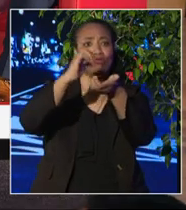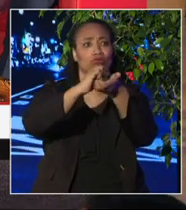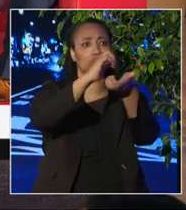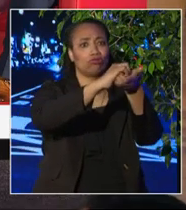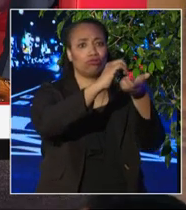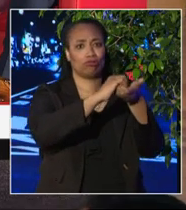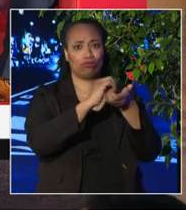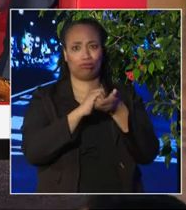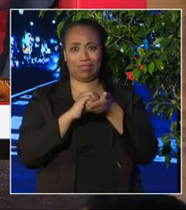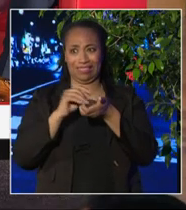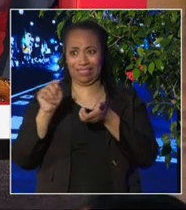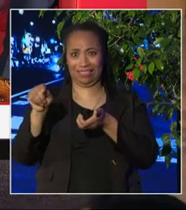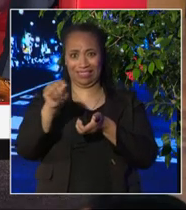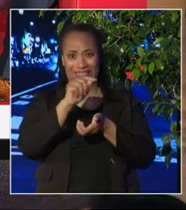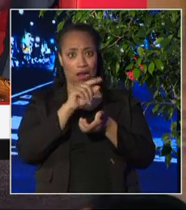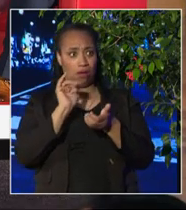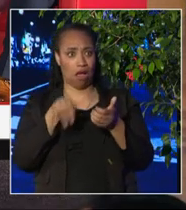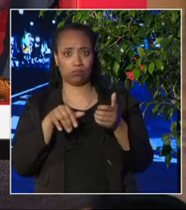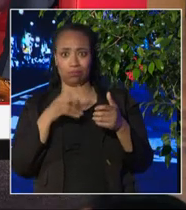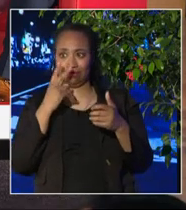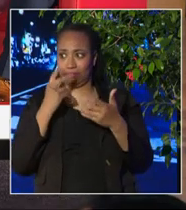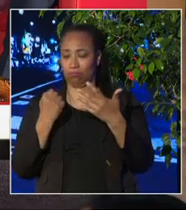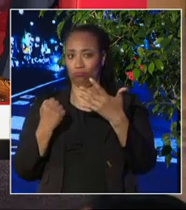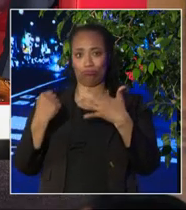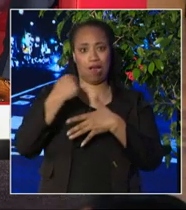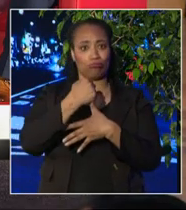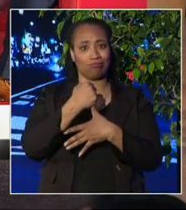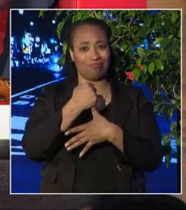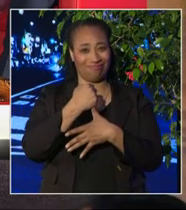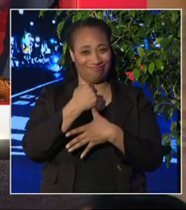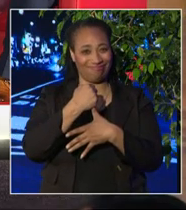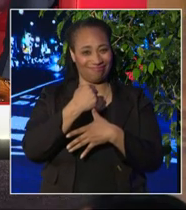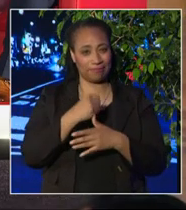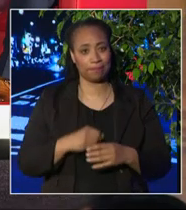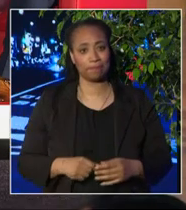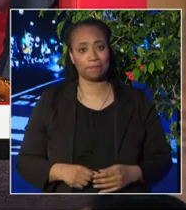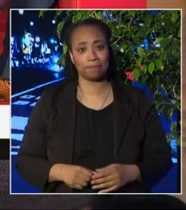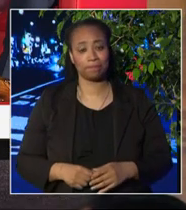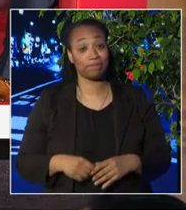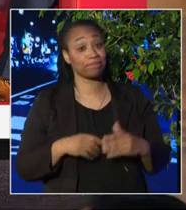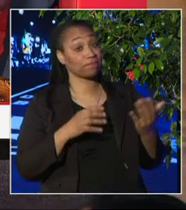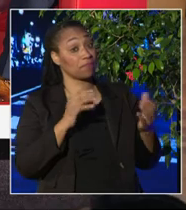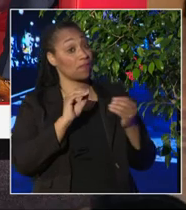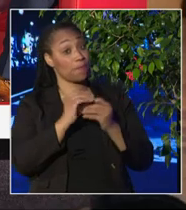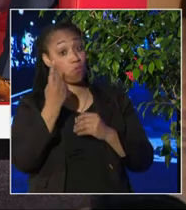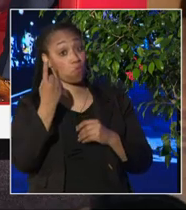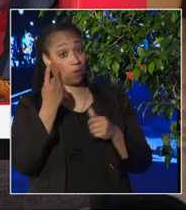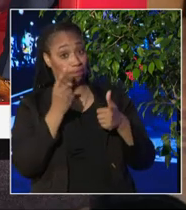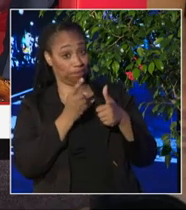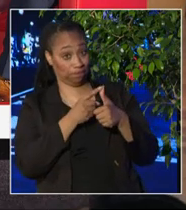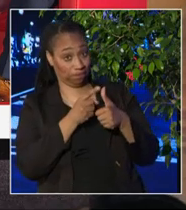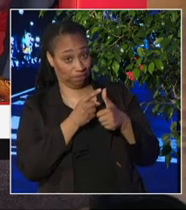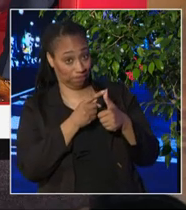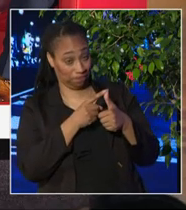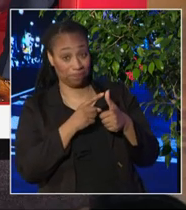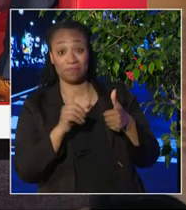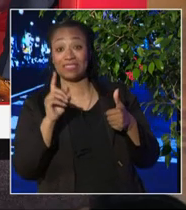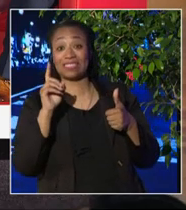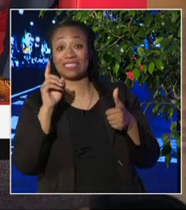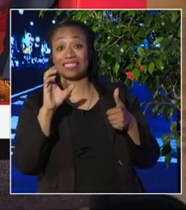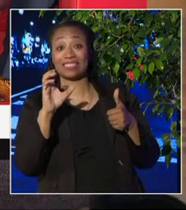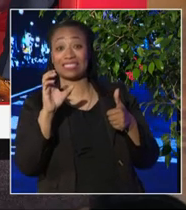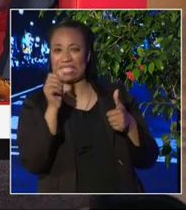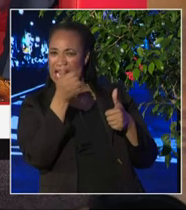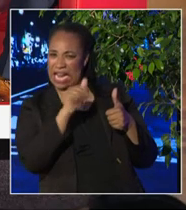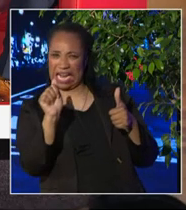any issues with the district's balance with the federal government, and I want to be clear about this, because this isn't, I think